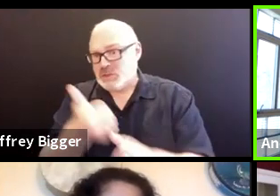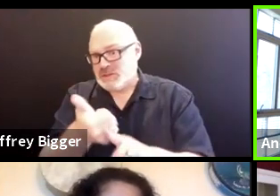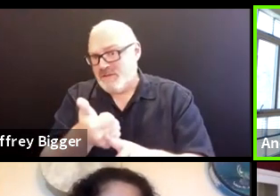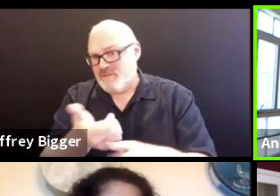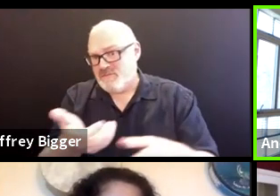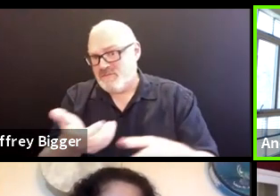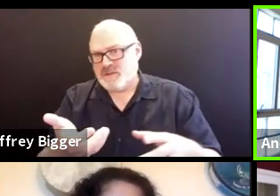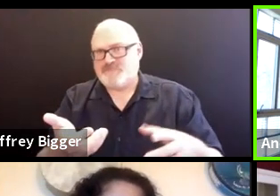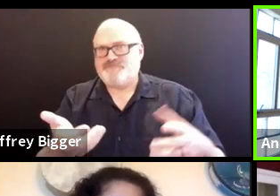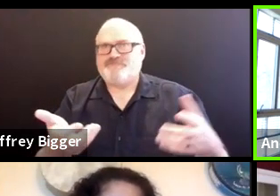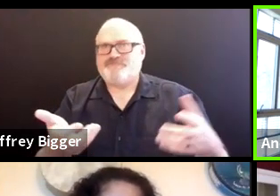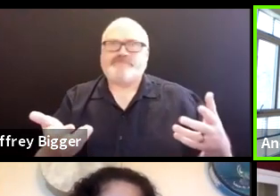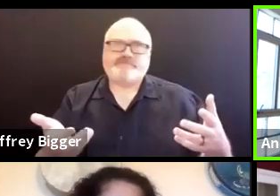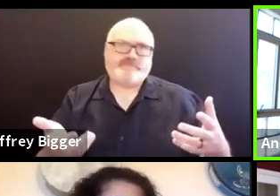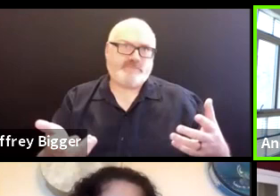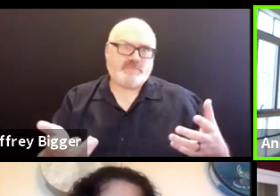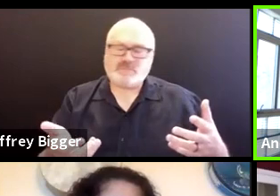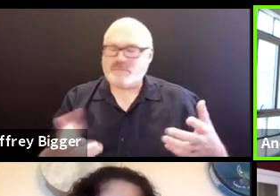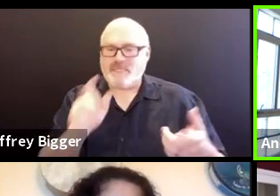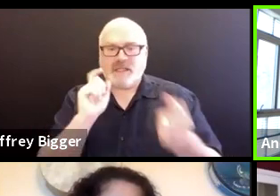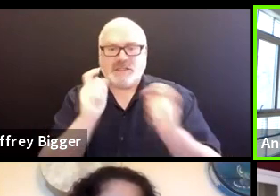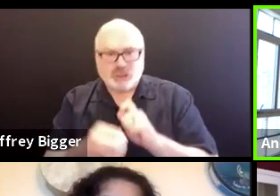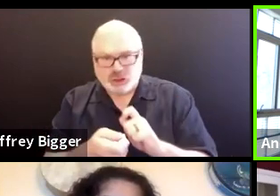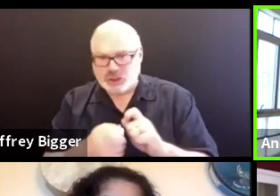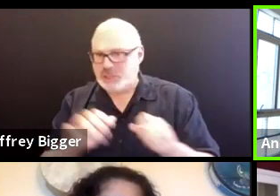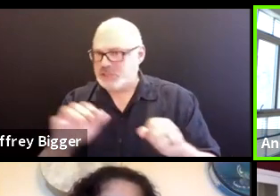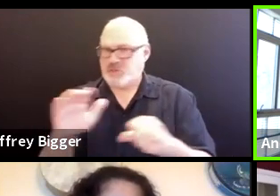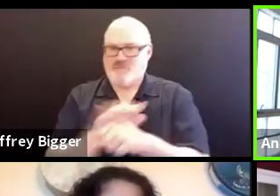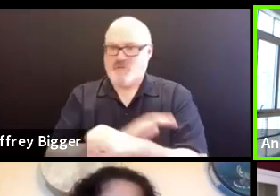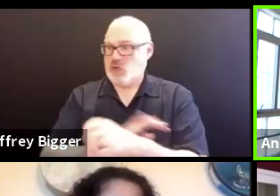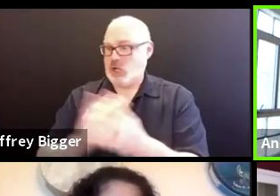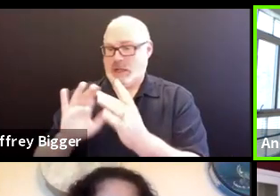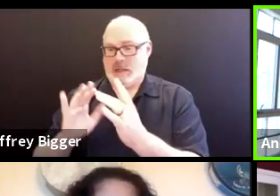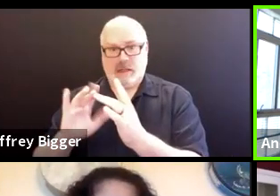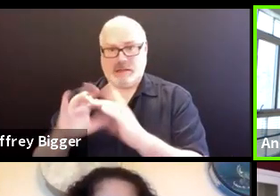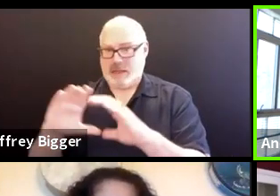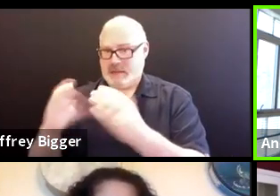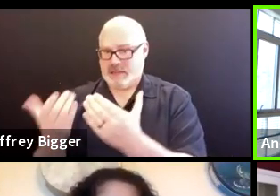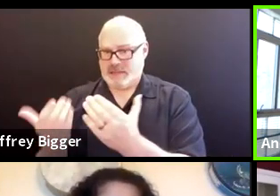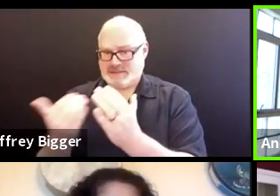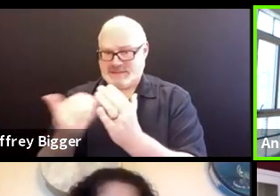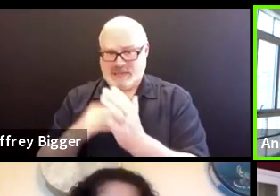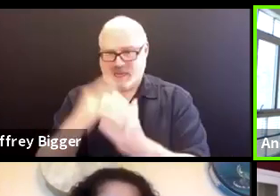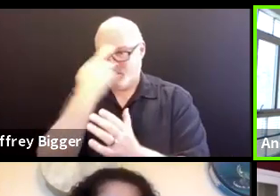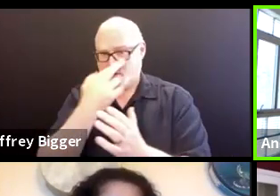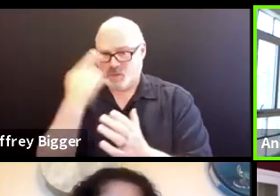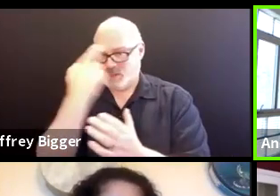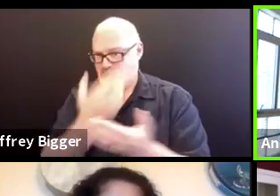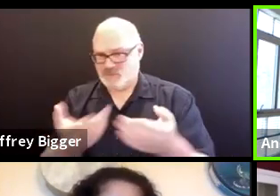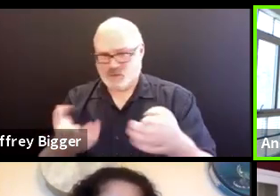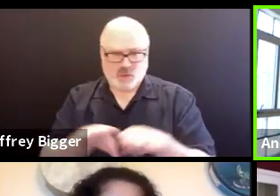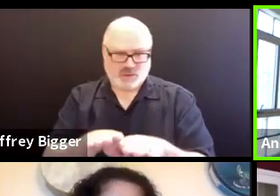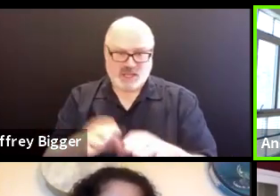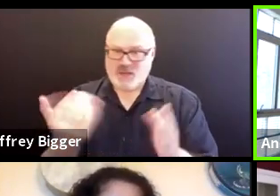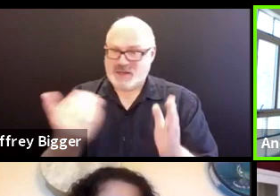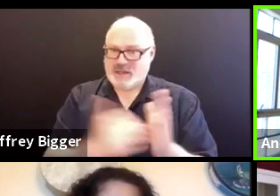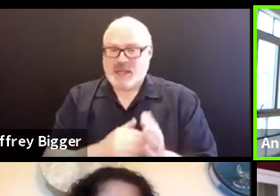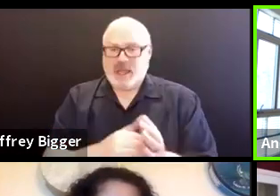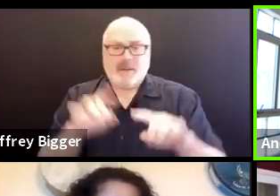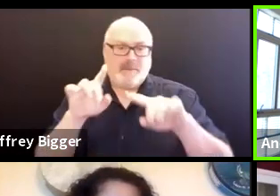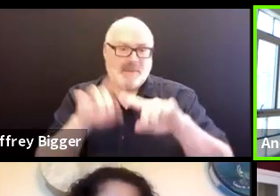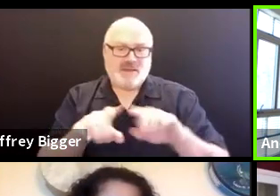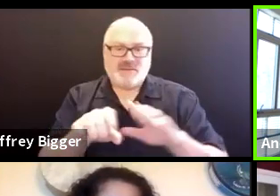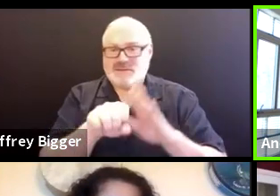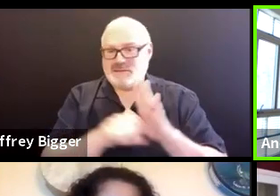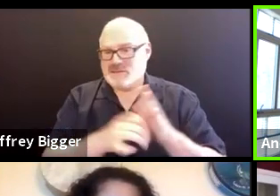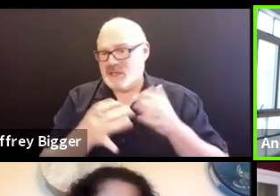you know, changing to complete remote instruction in the middle of the semester if there was a reason to, based upon state guidelines